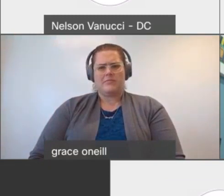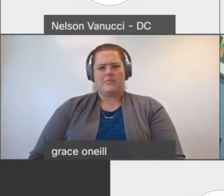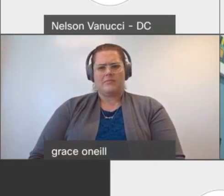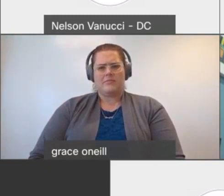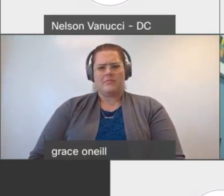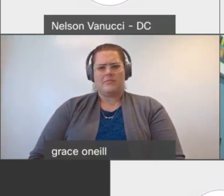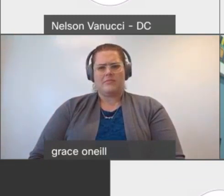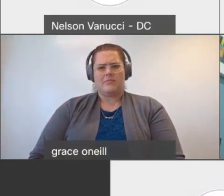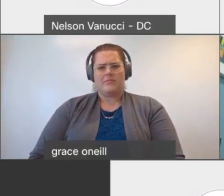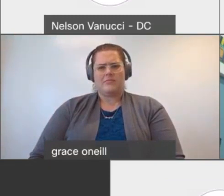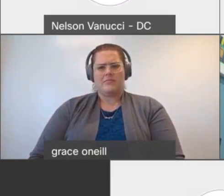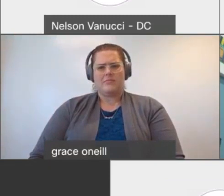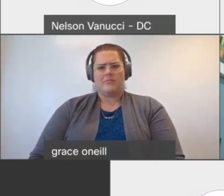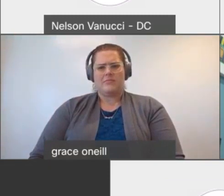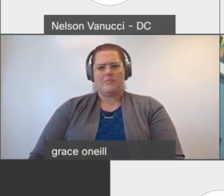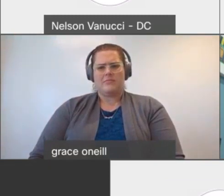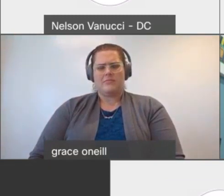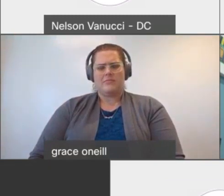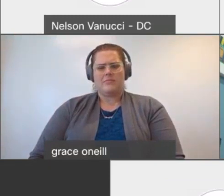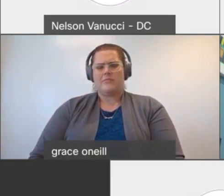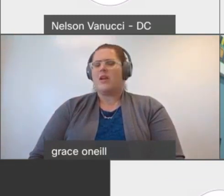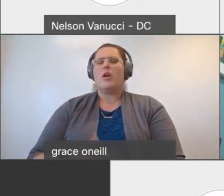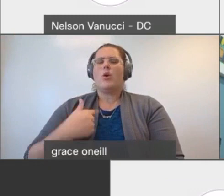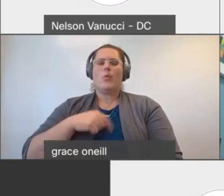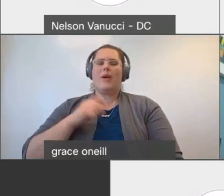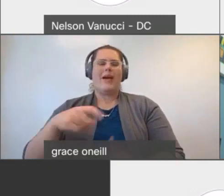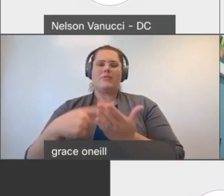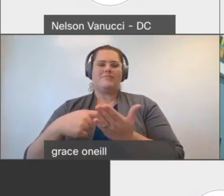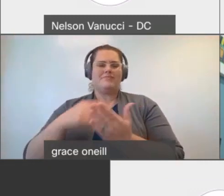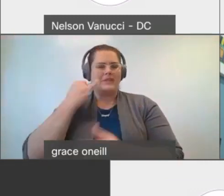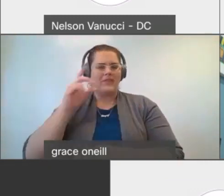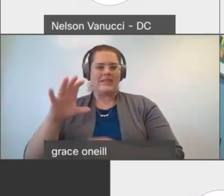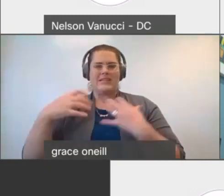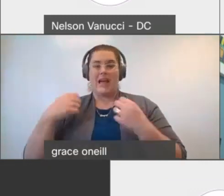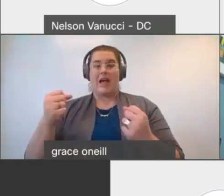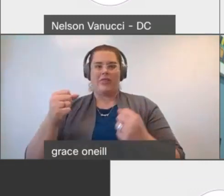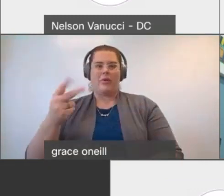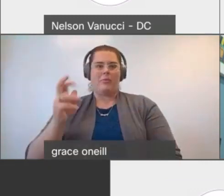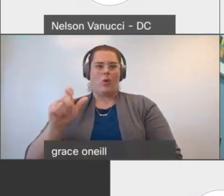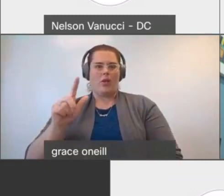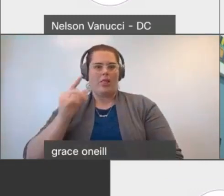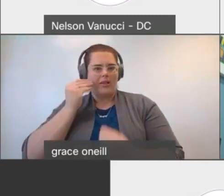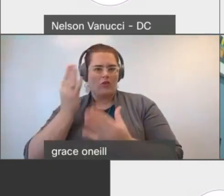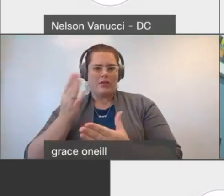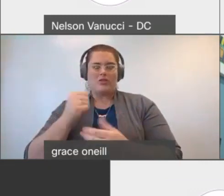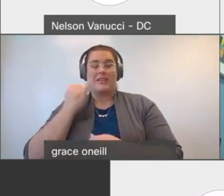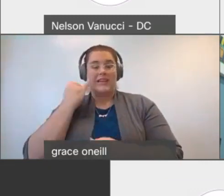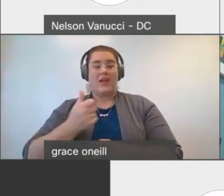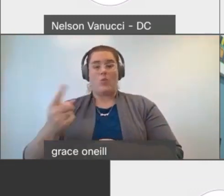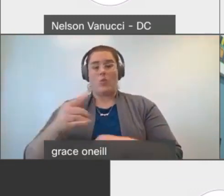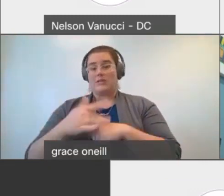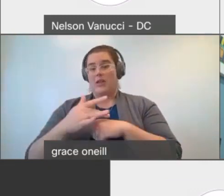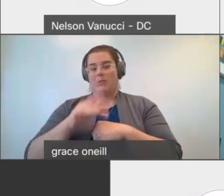We'll have to see if someone from DC Health familiar with the portal will be available next week, since there are so many questions about how that